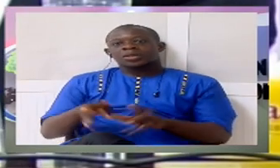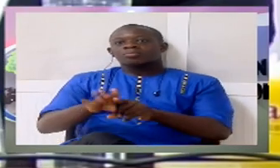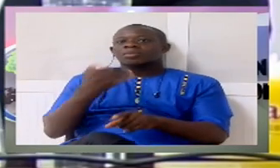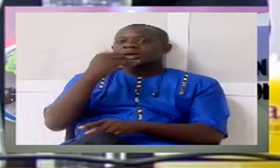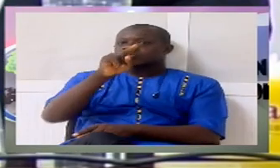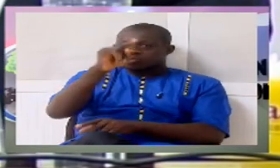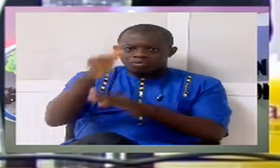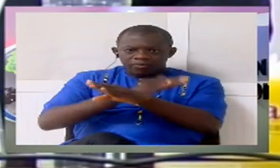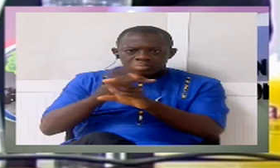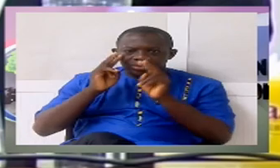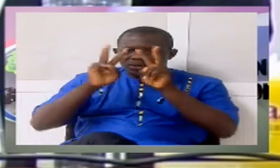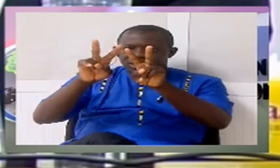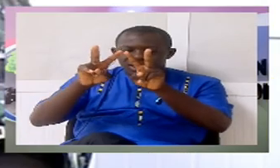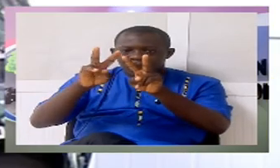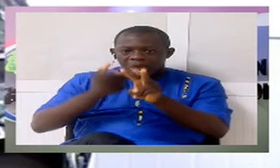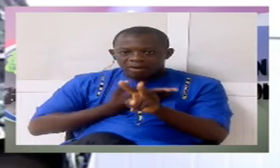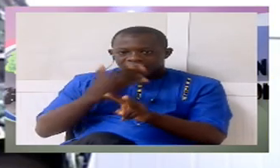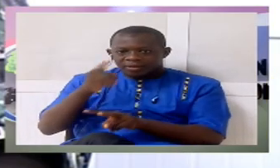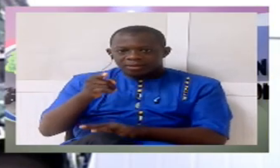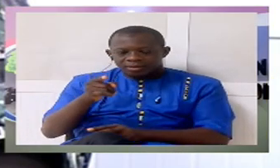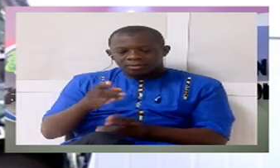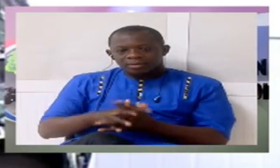point? Yang don gis lolo yo. Jamana bo.